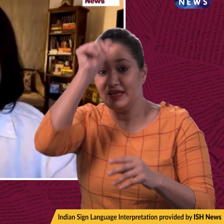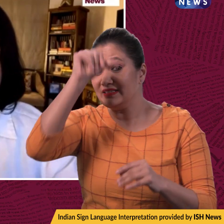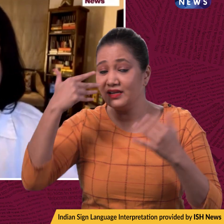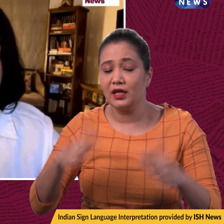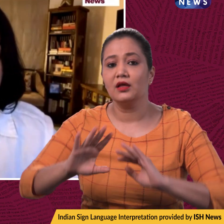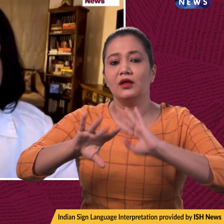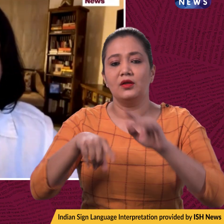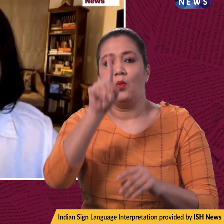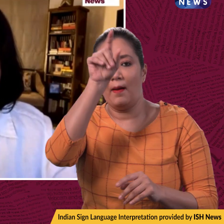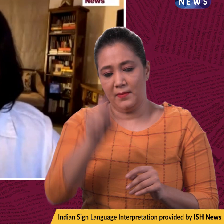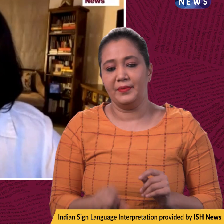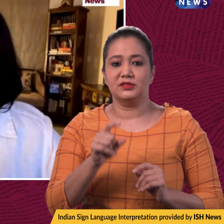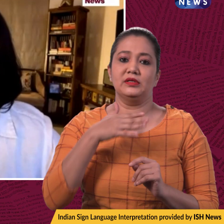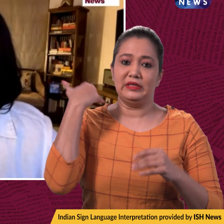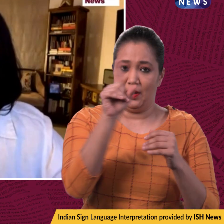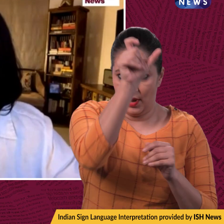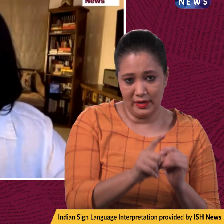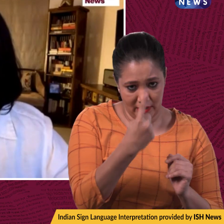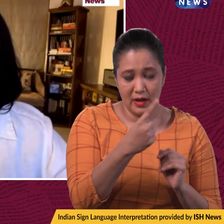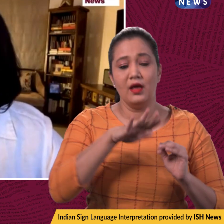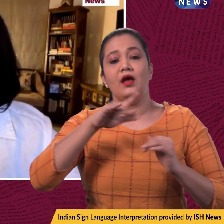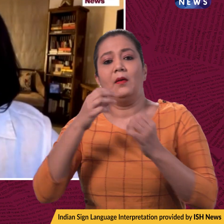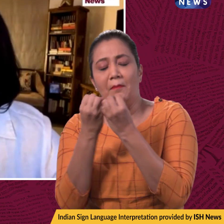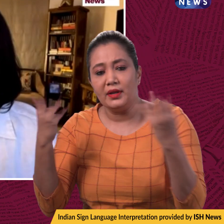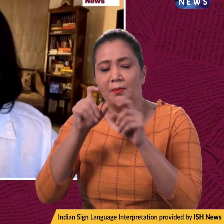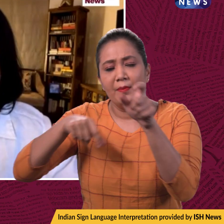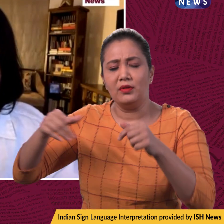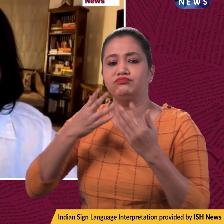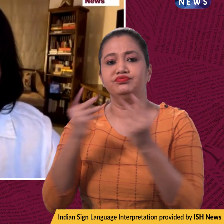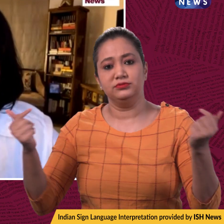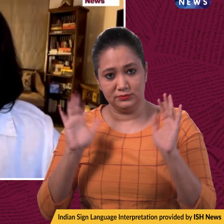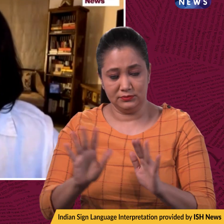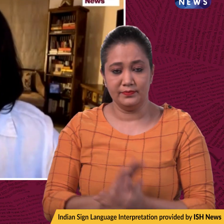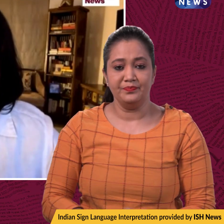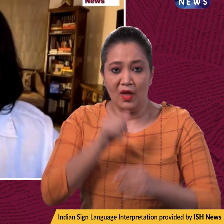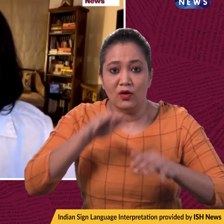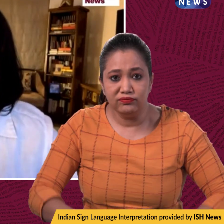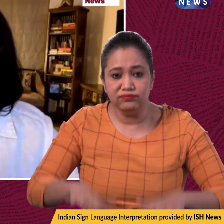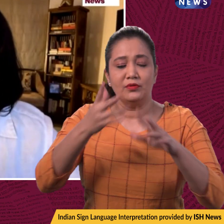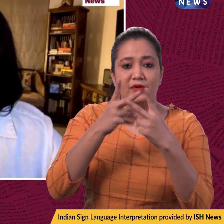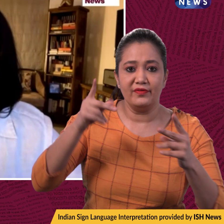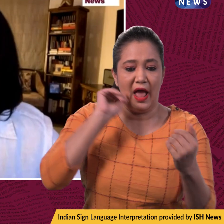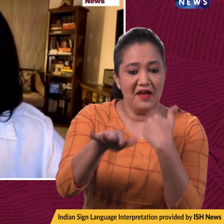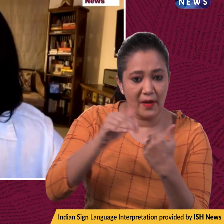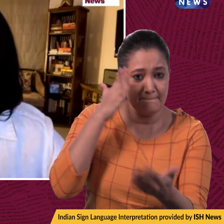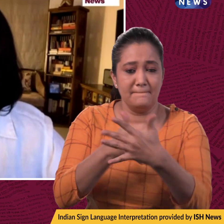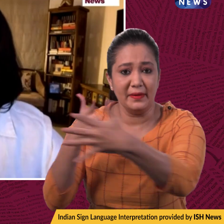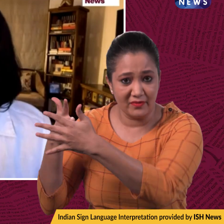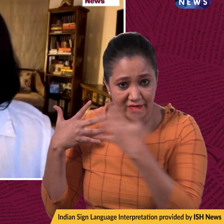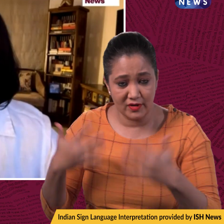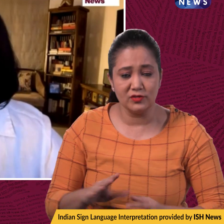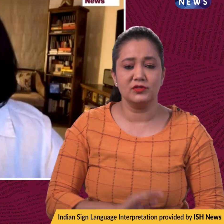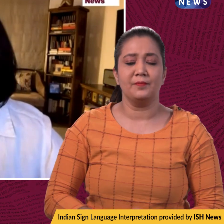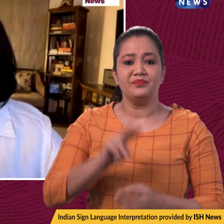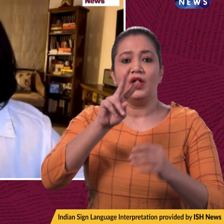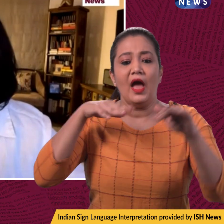on Sunday. At least one person has died in landslide and several people are reportedly missing. The flooding has also closed several highways in and